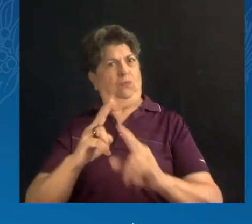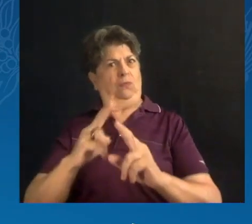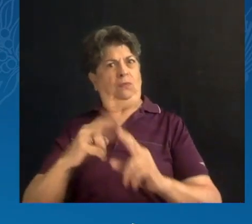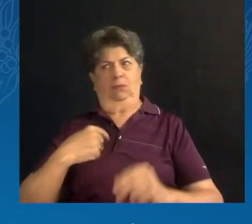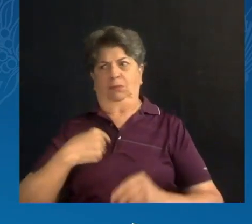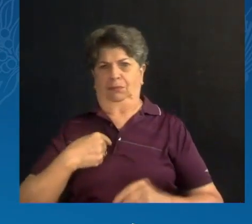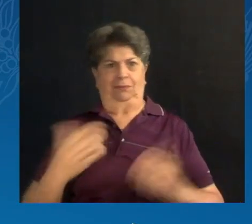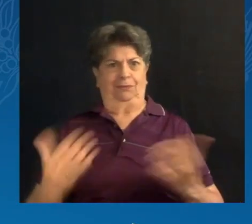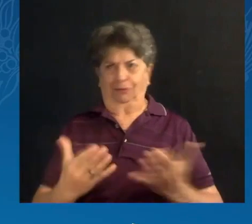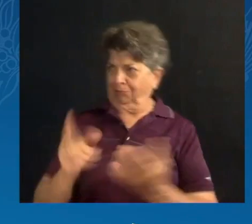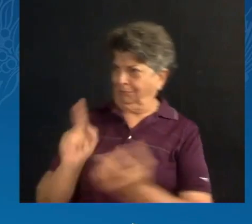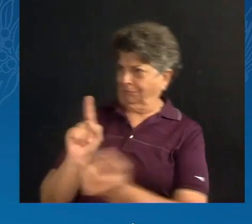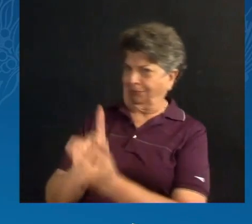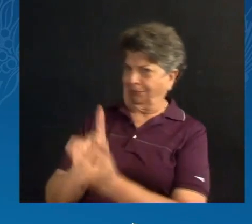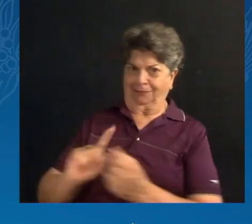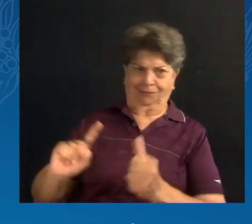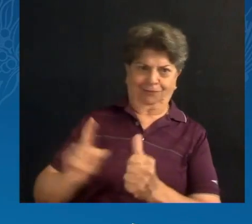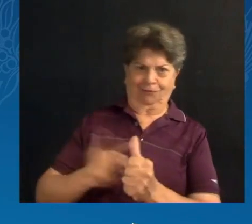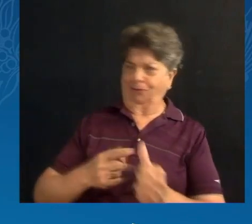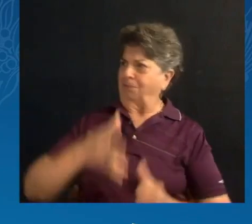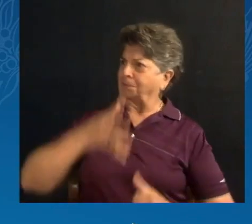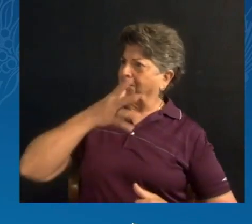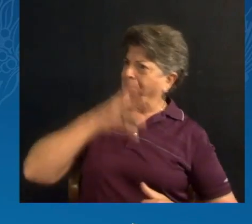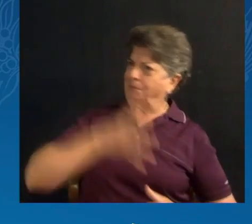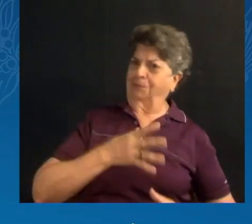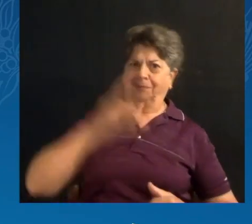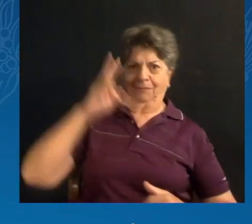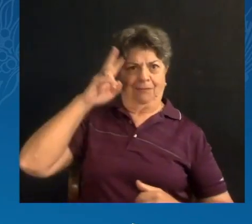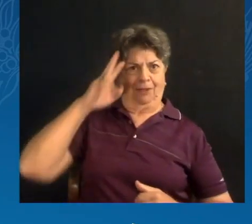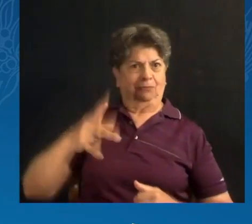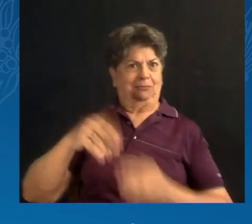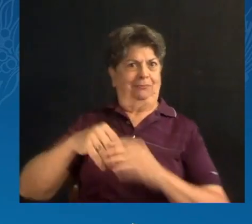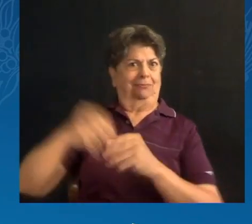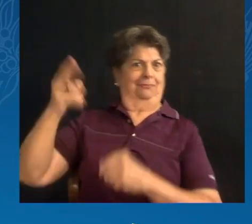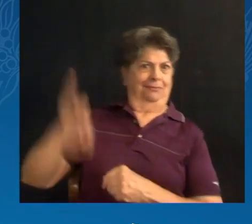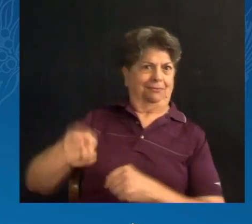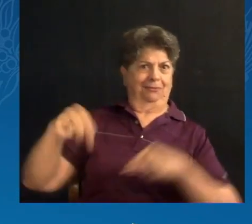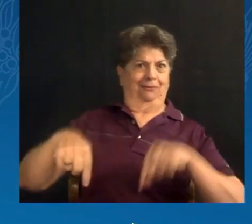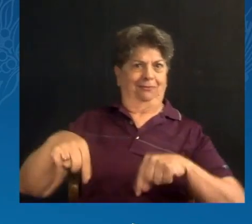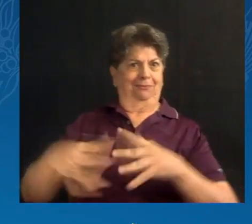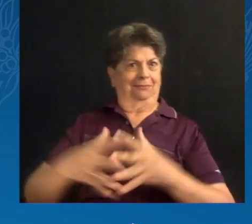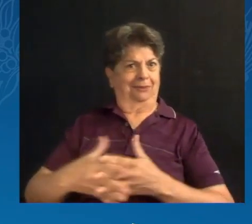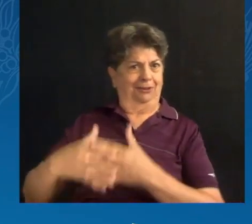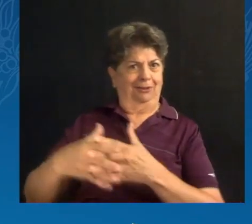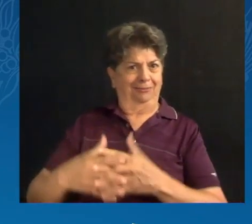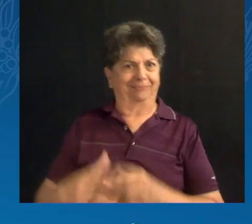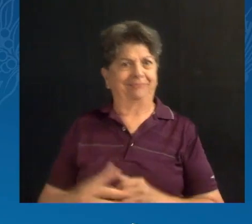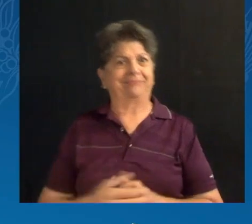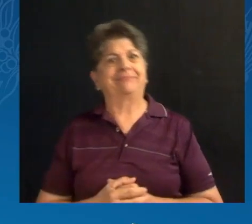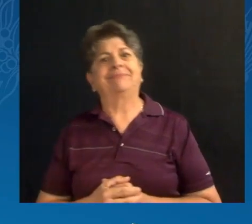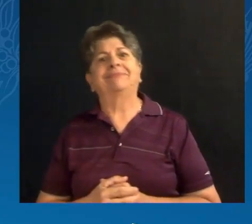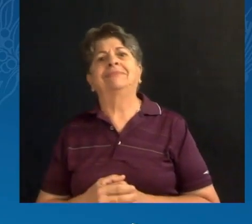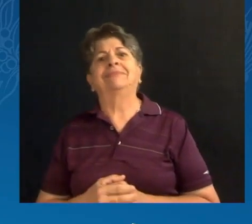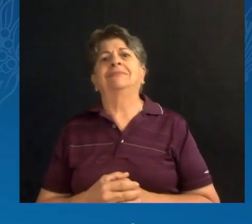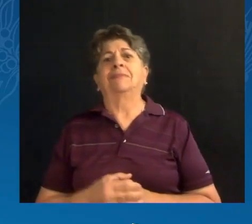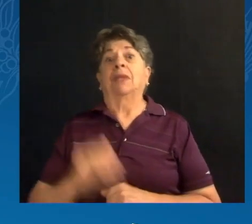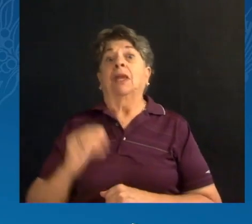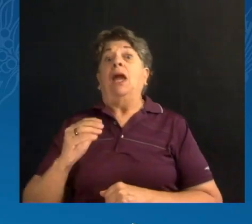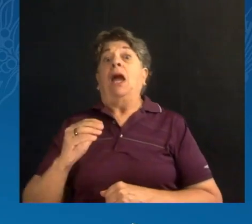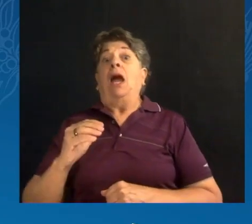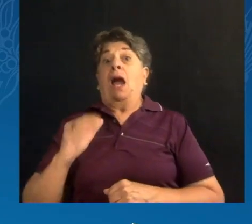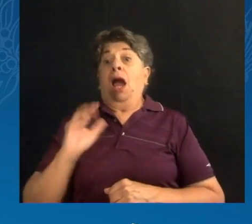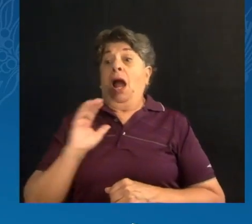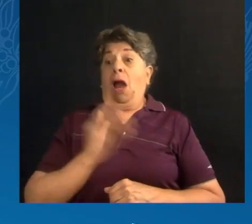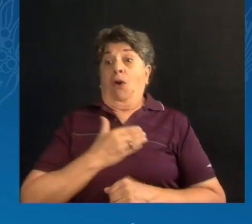history. Our two countries established diplomatic relations in 1987. Since that time, our bilateral